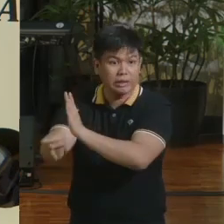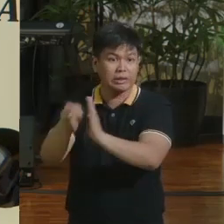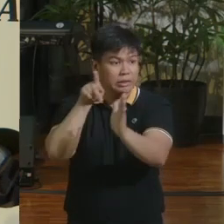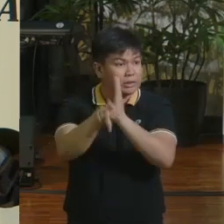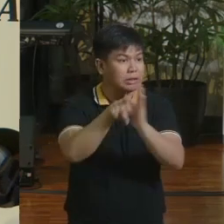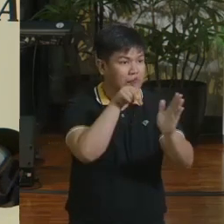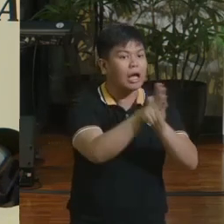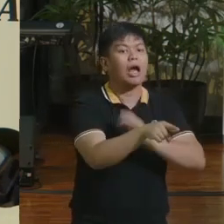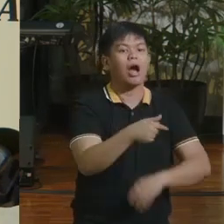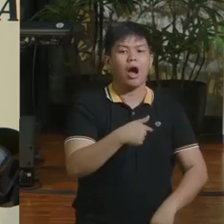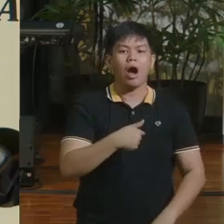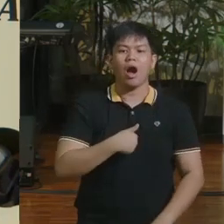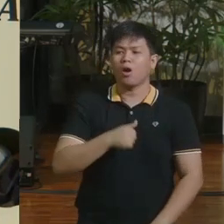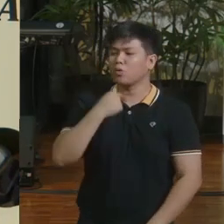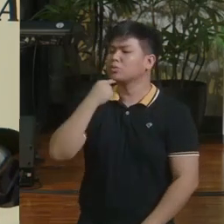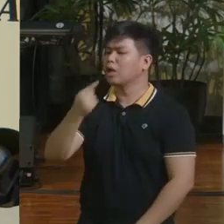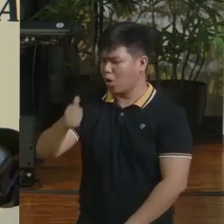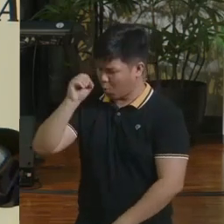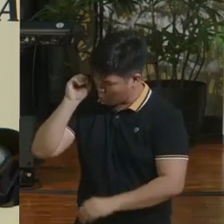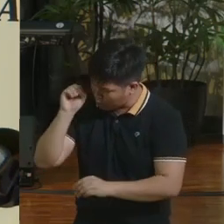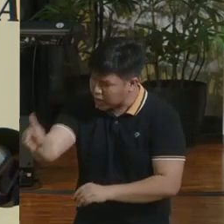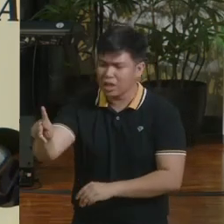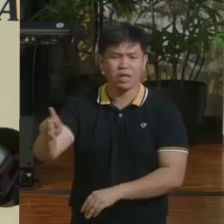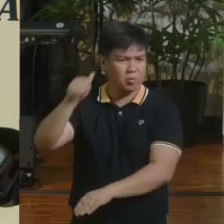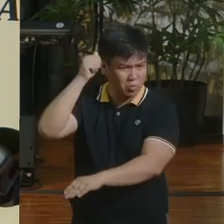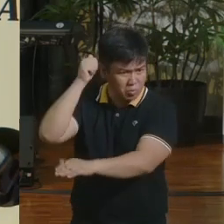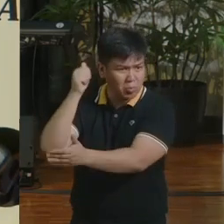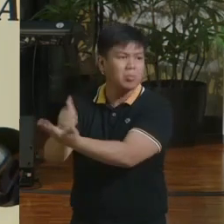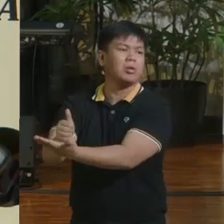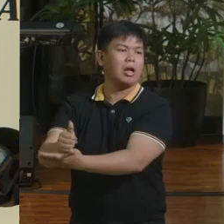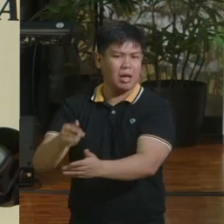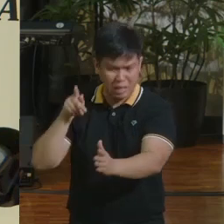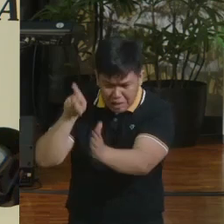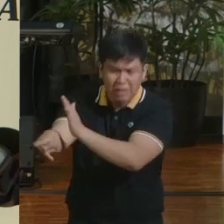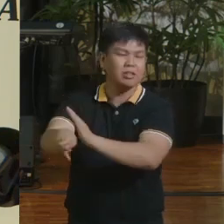death, I cast my vote against them.